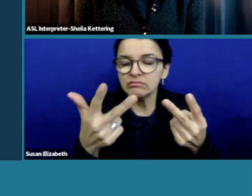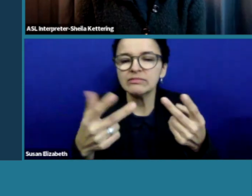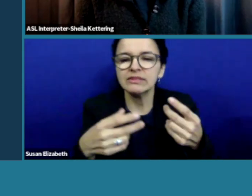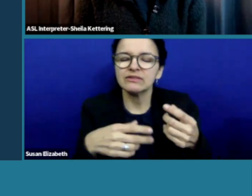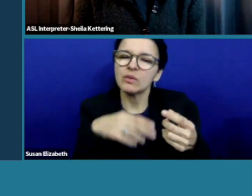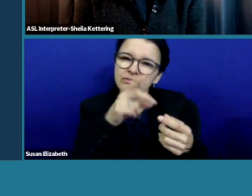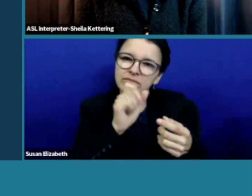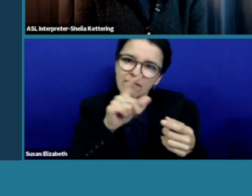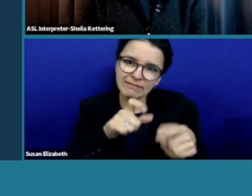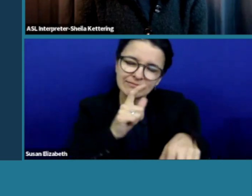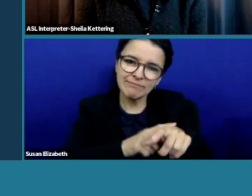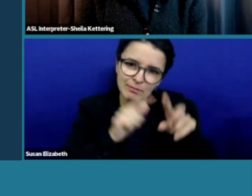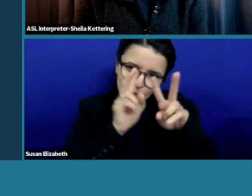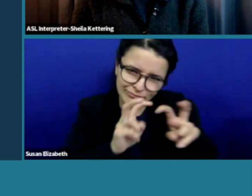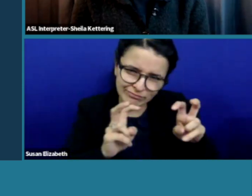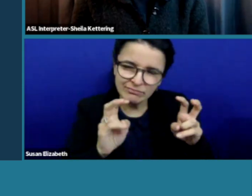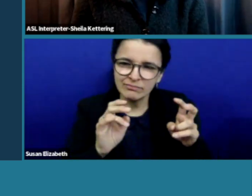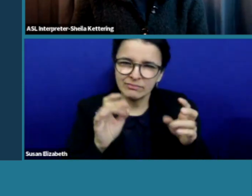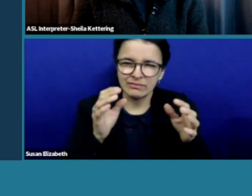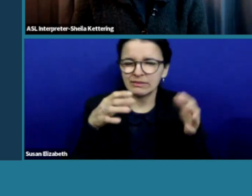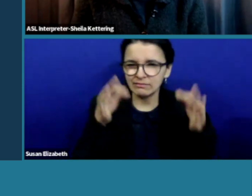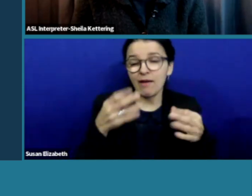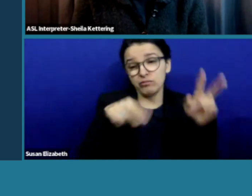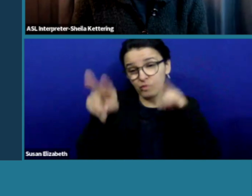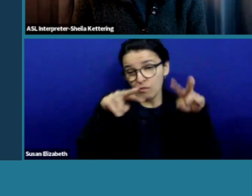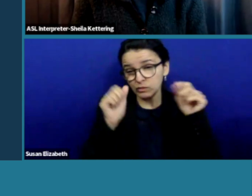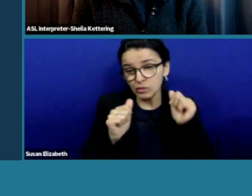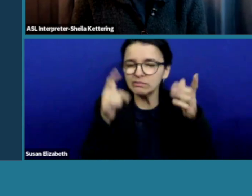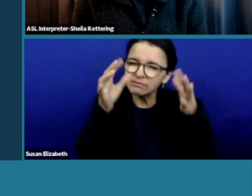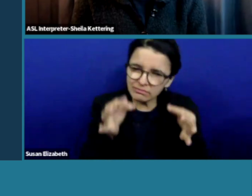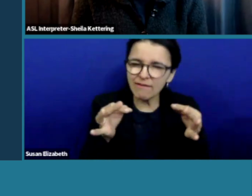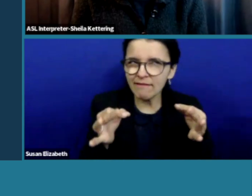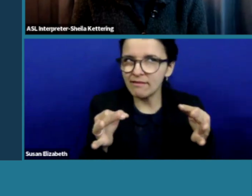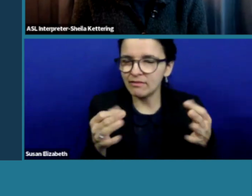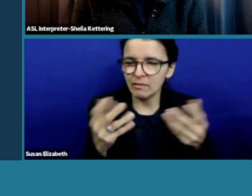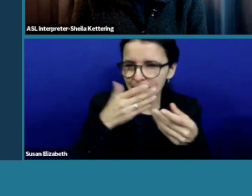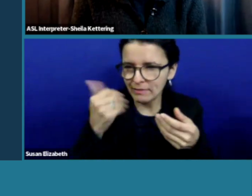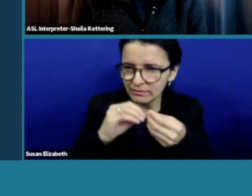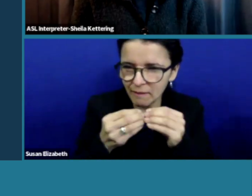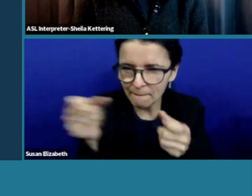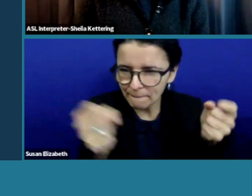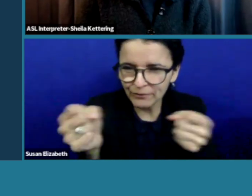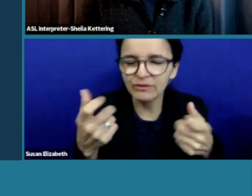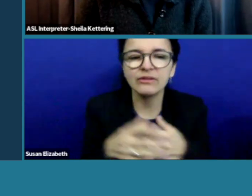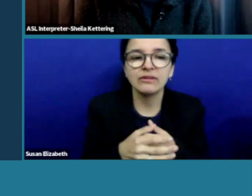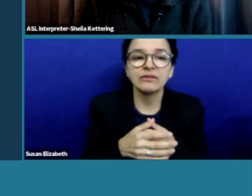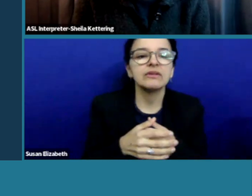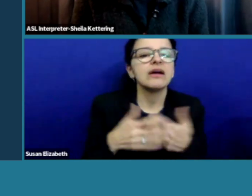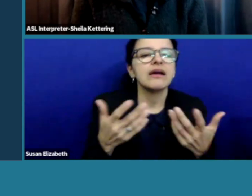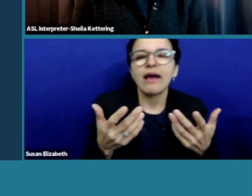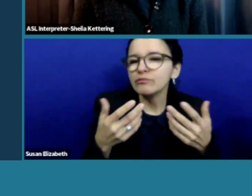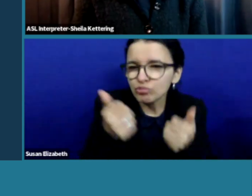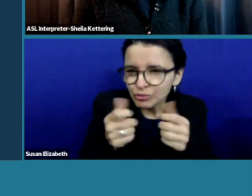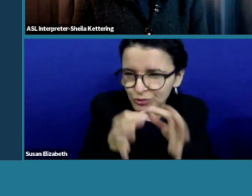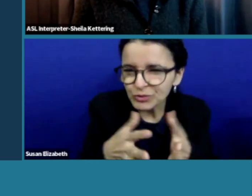And also the DASL has to determine how many interpreters do we need for this performance. Sometimes